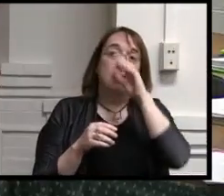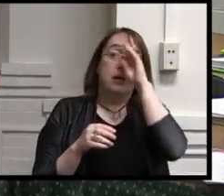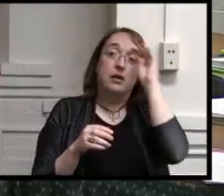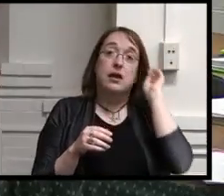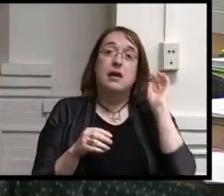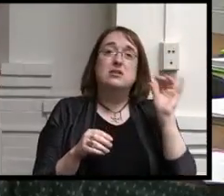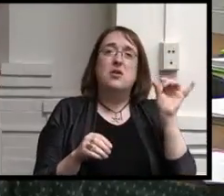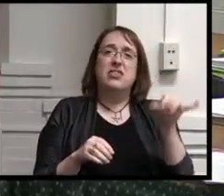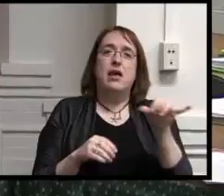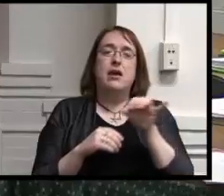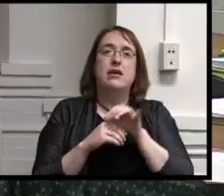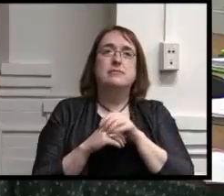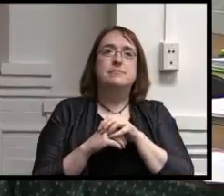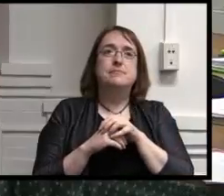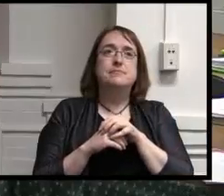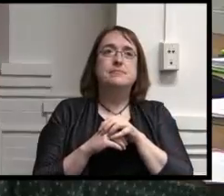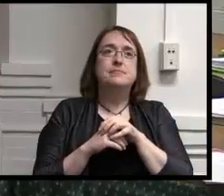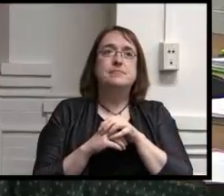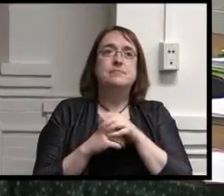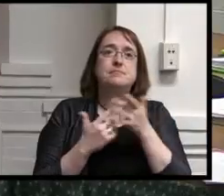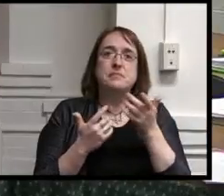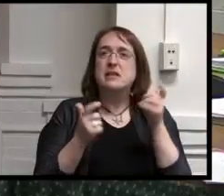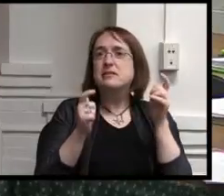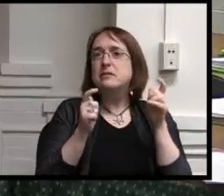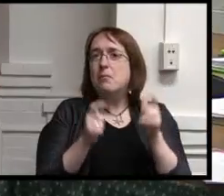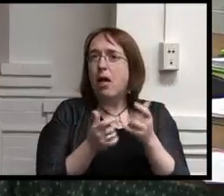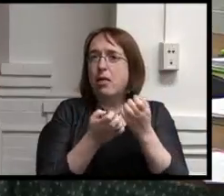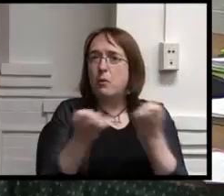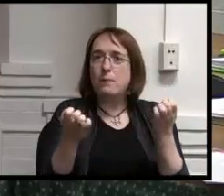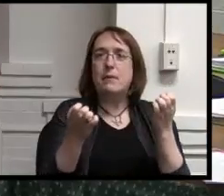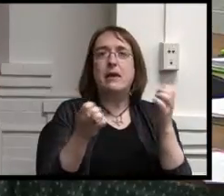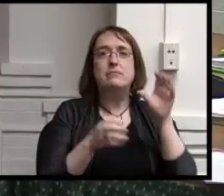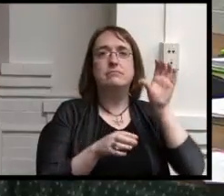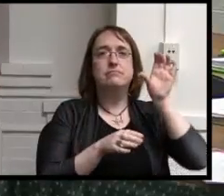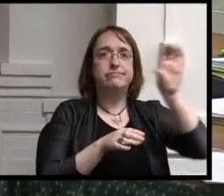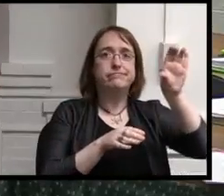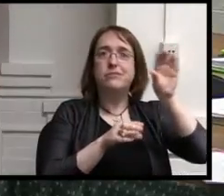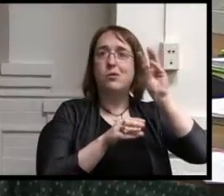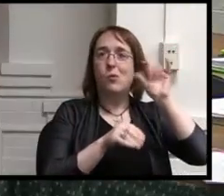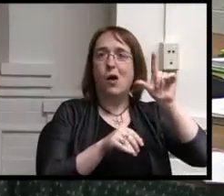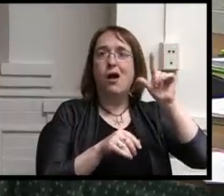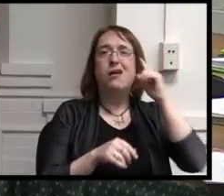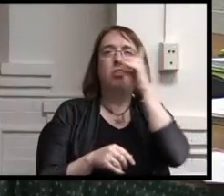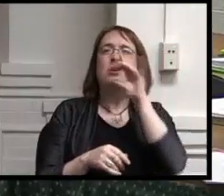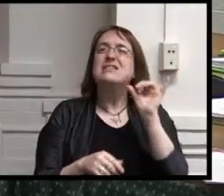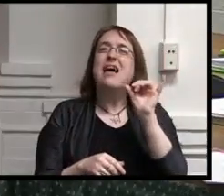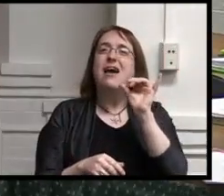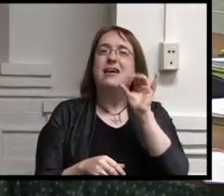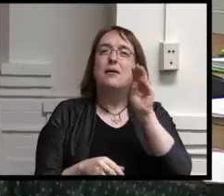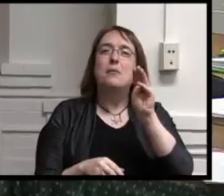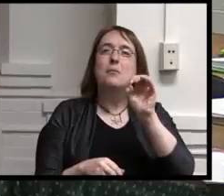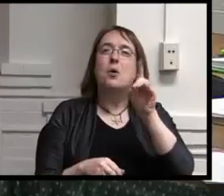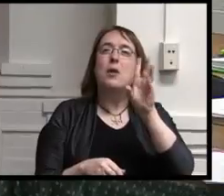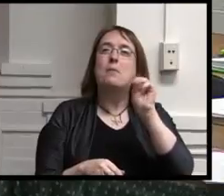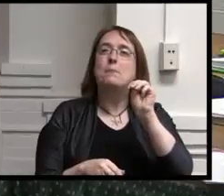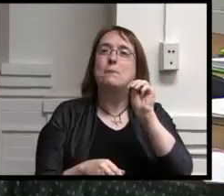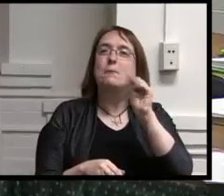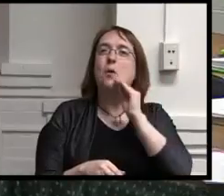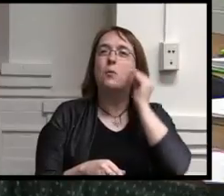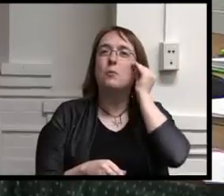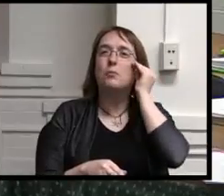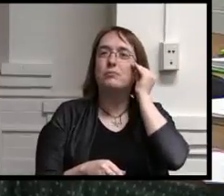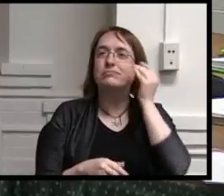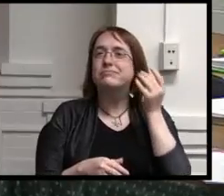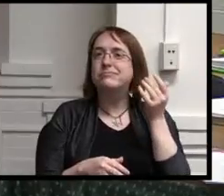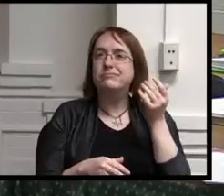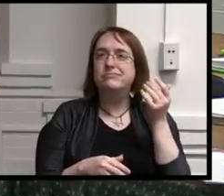It's a small device attached to the wall that looks very much like the modem that you would have at home, or the router that